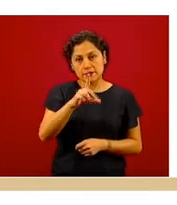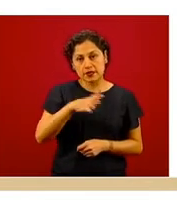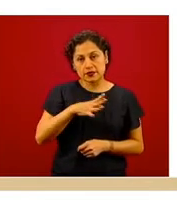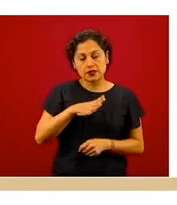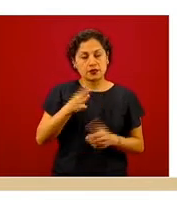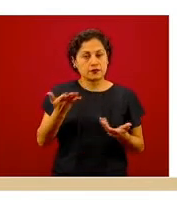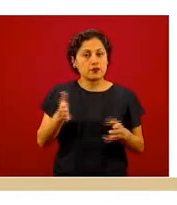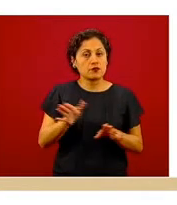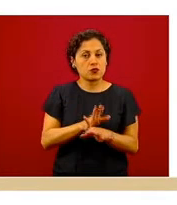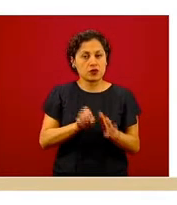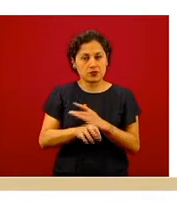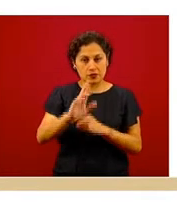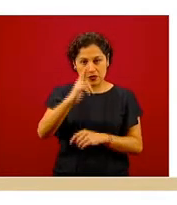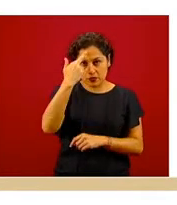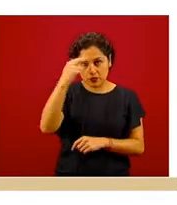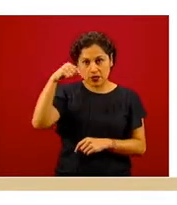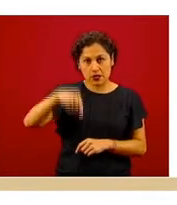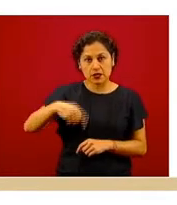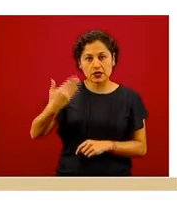but